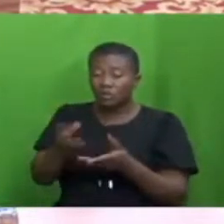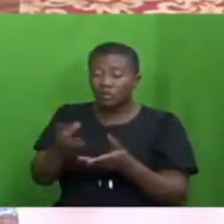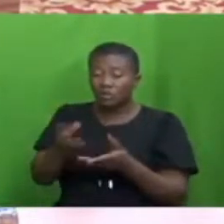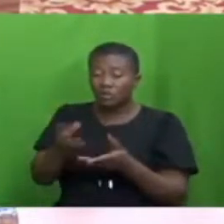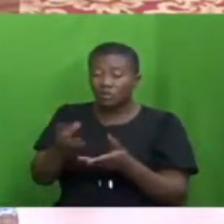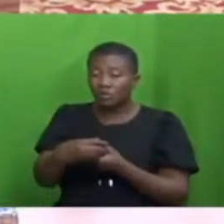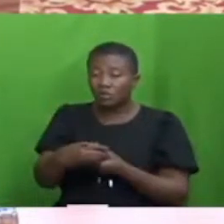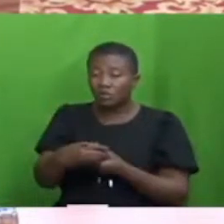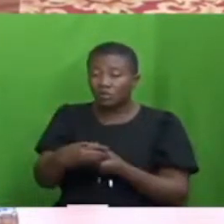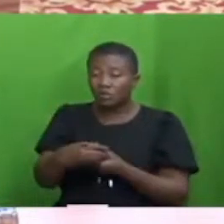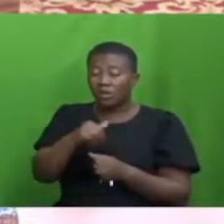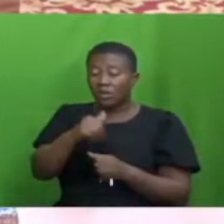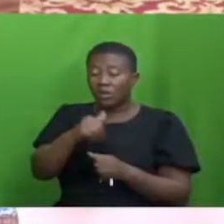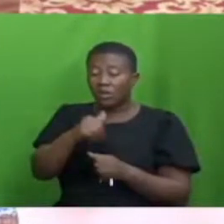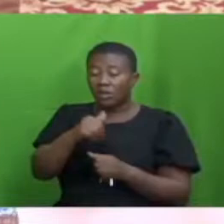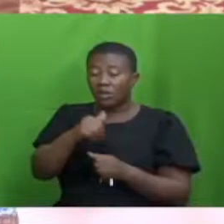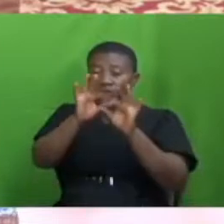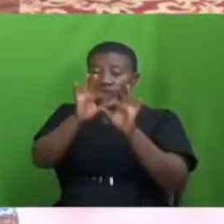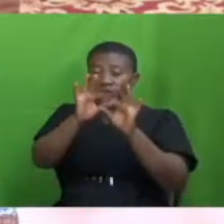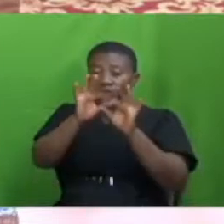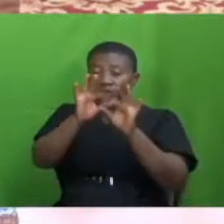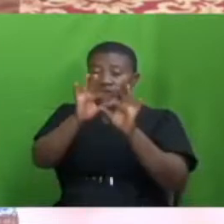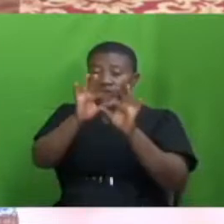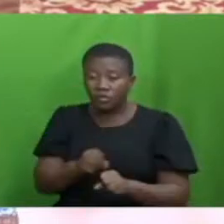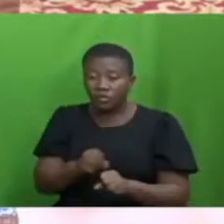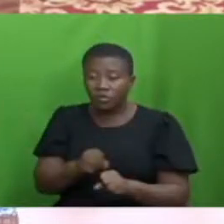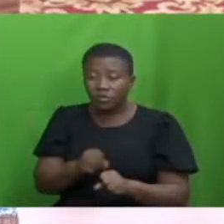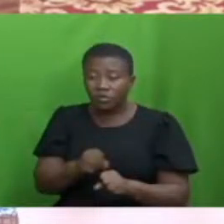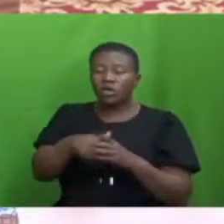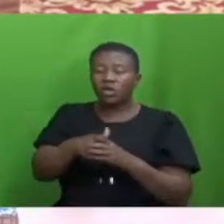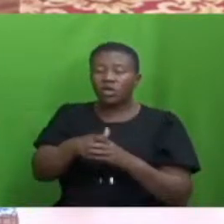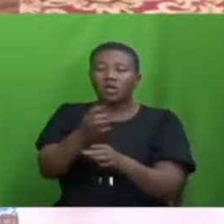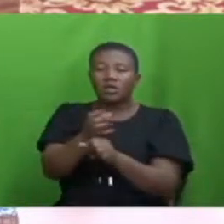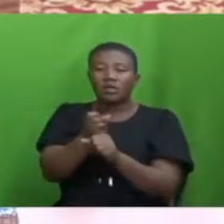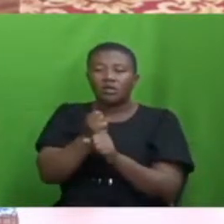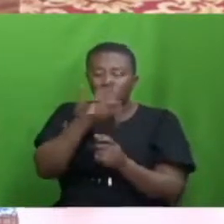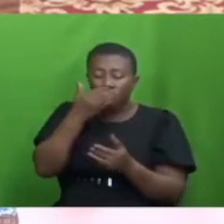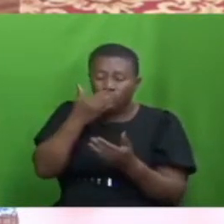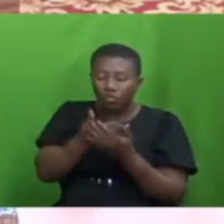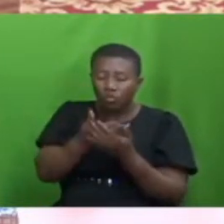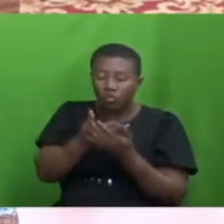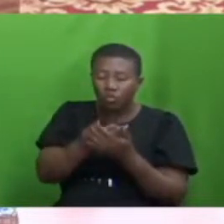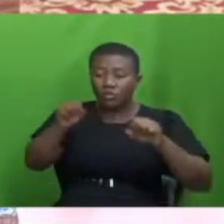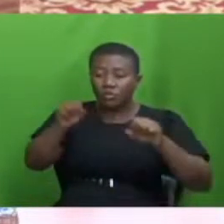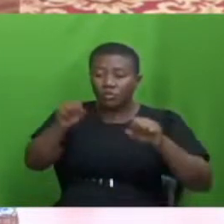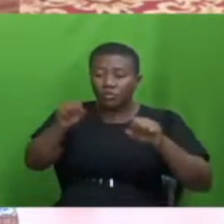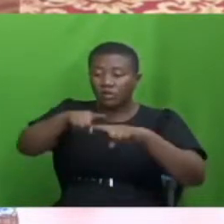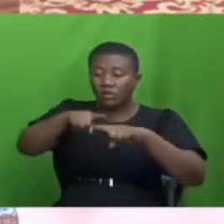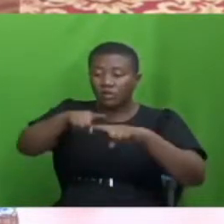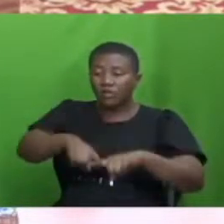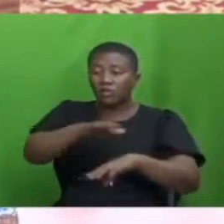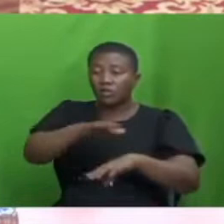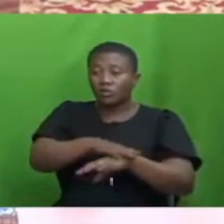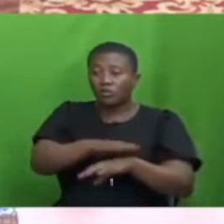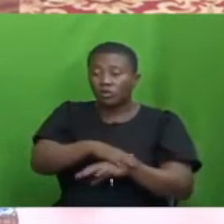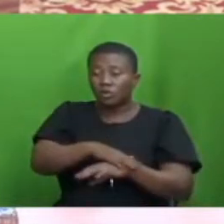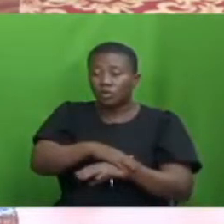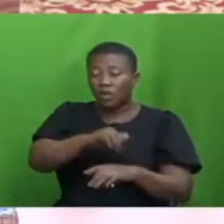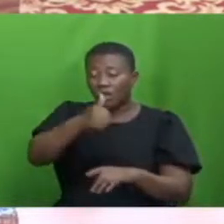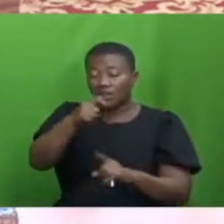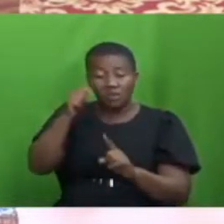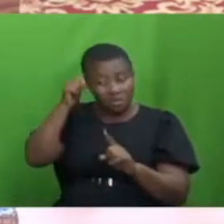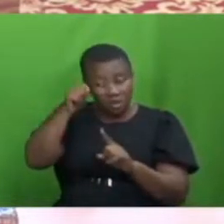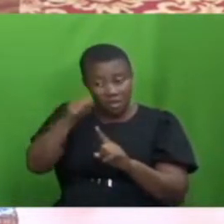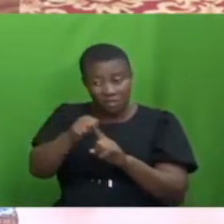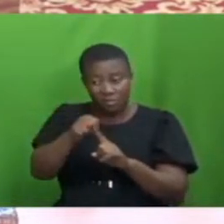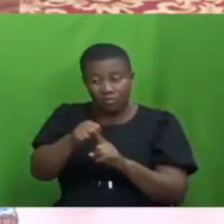structural reforms and the progress towards achieving the quantitative performance criteria and indicative targets.